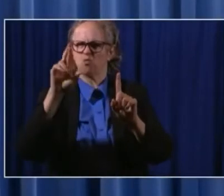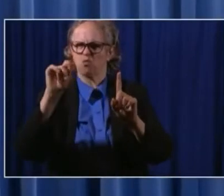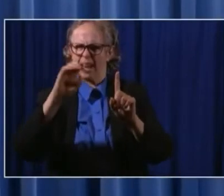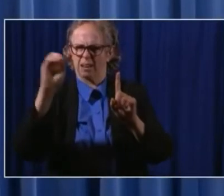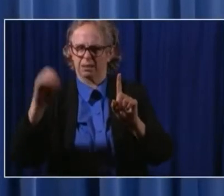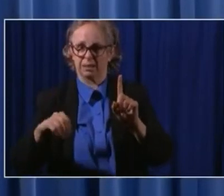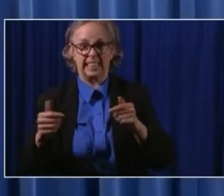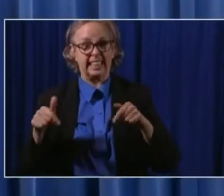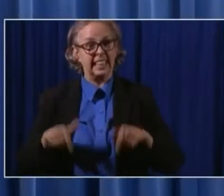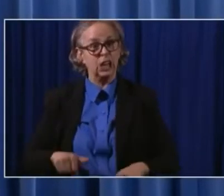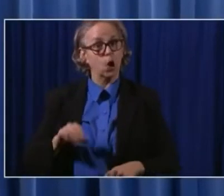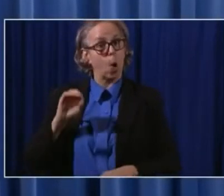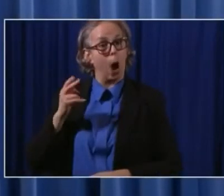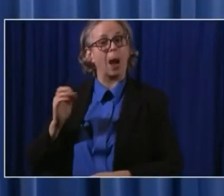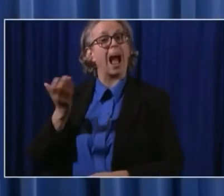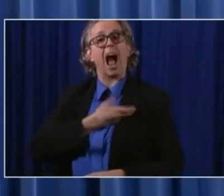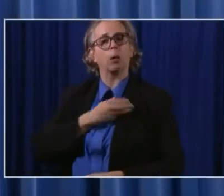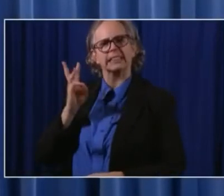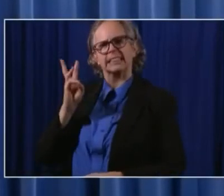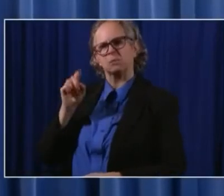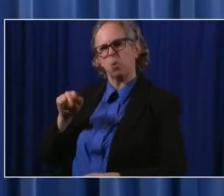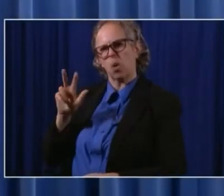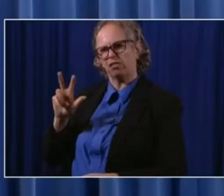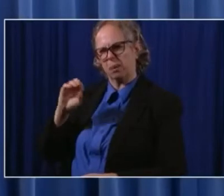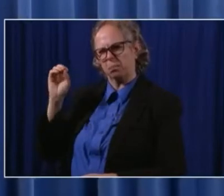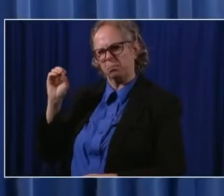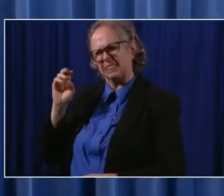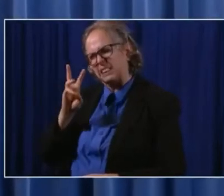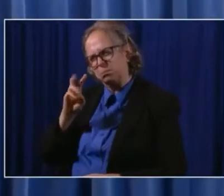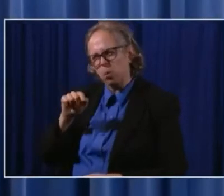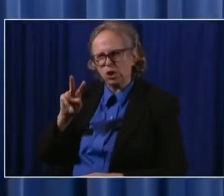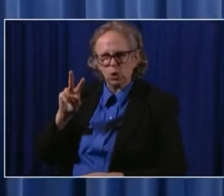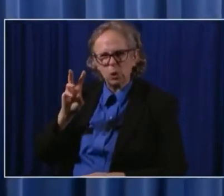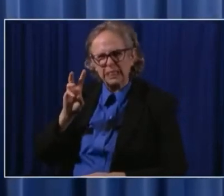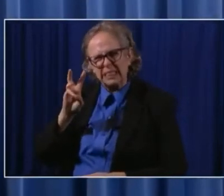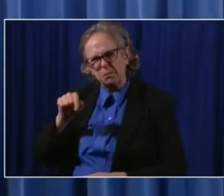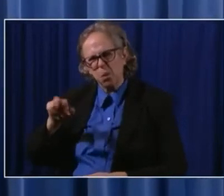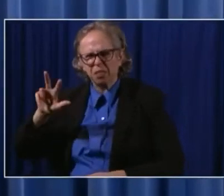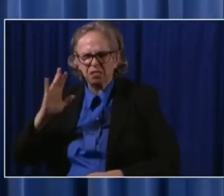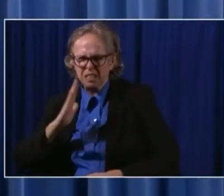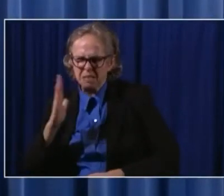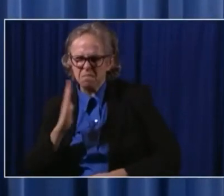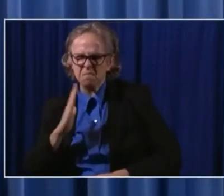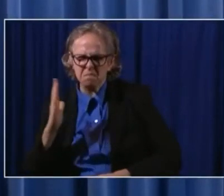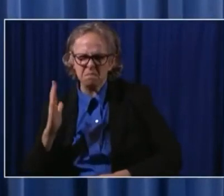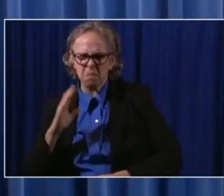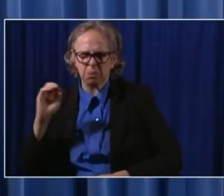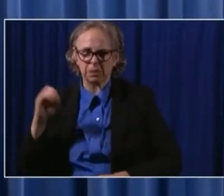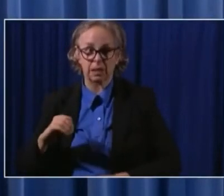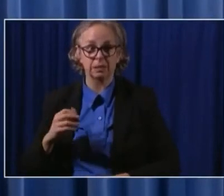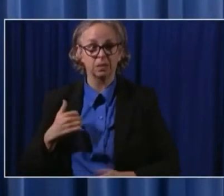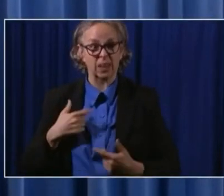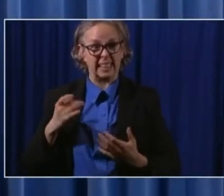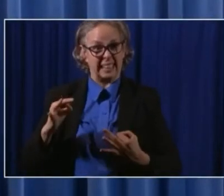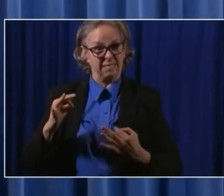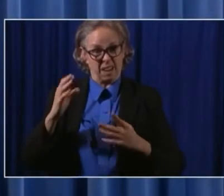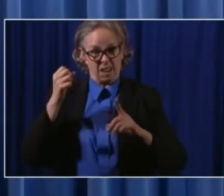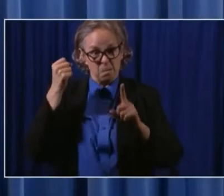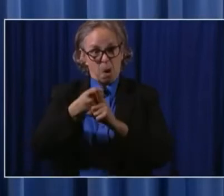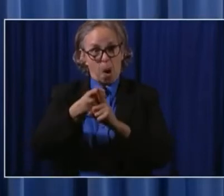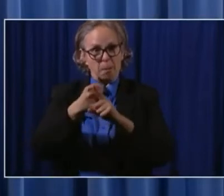6.3, something in that area, just to give you some reference points. So we would ask people to be careful. This is going to be based